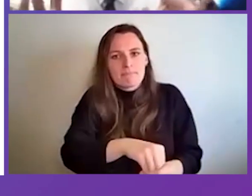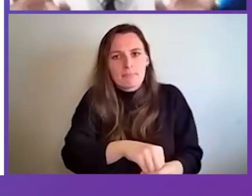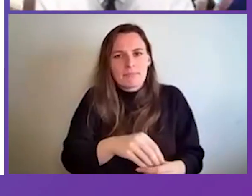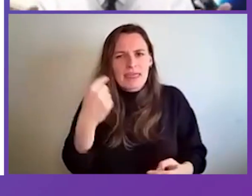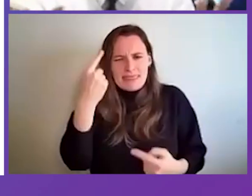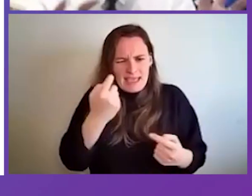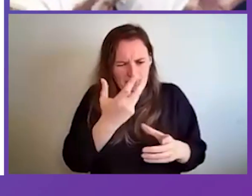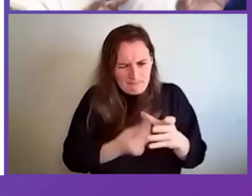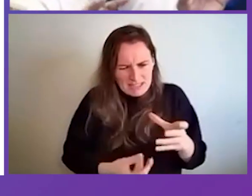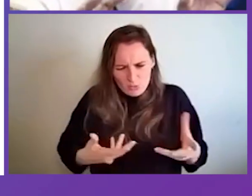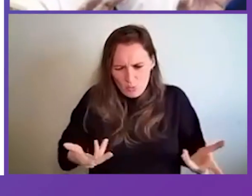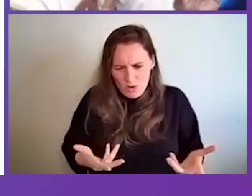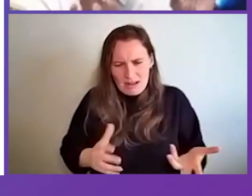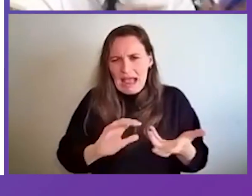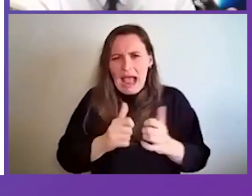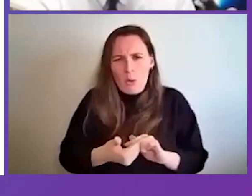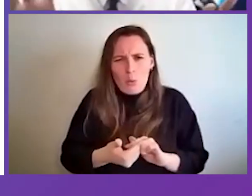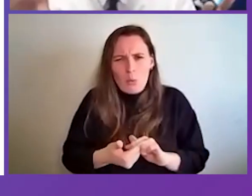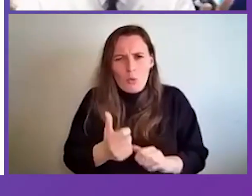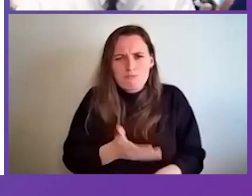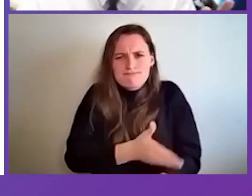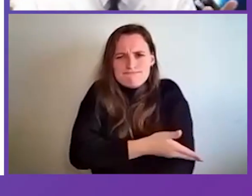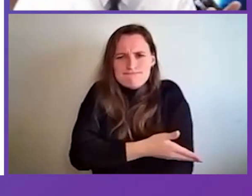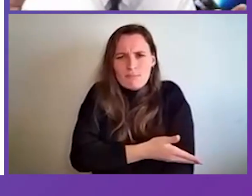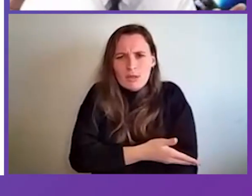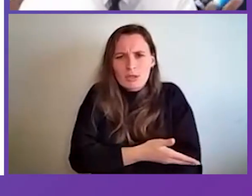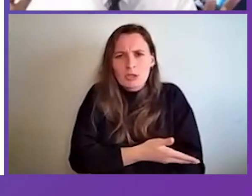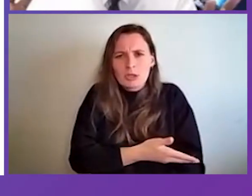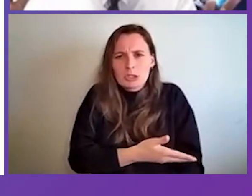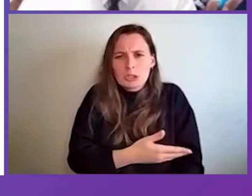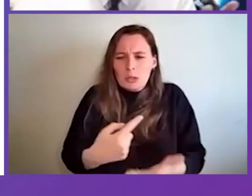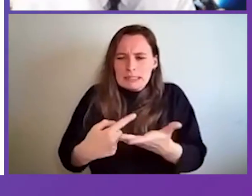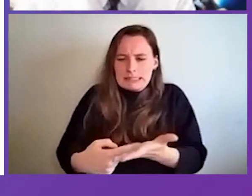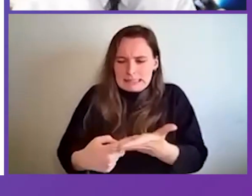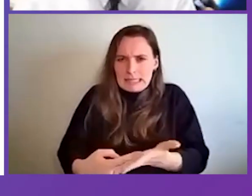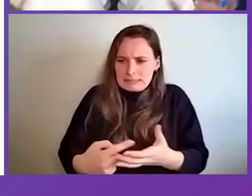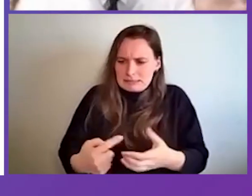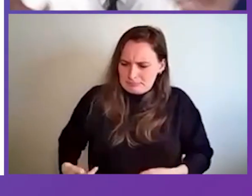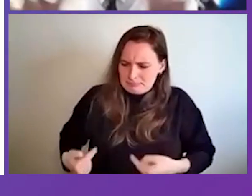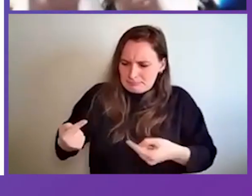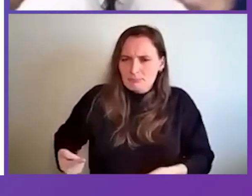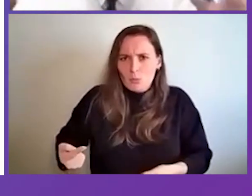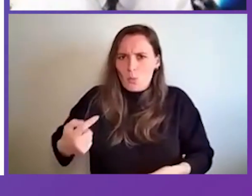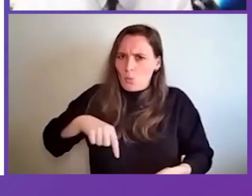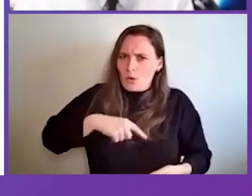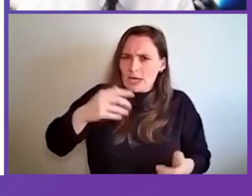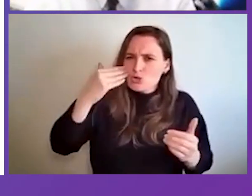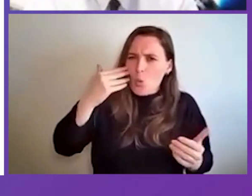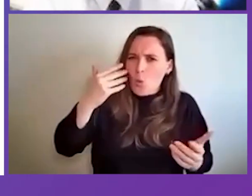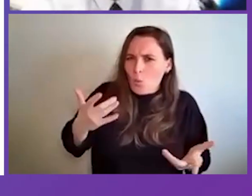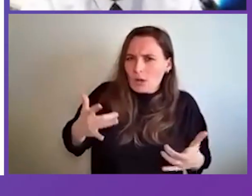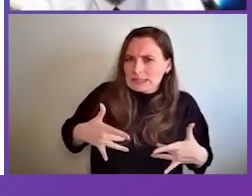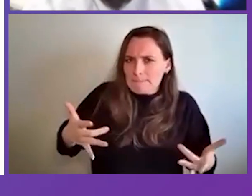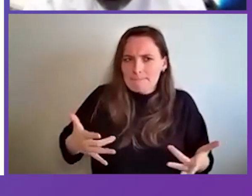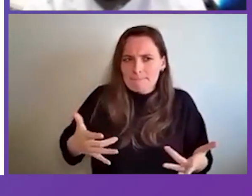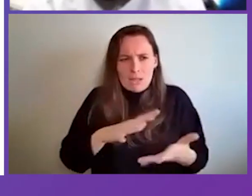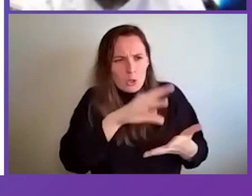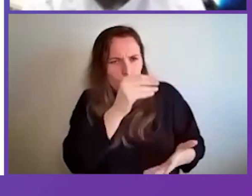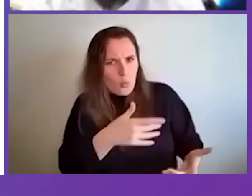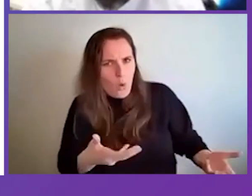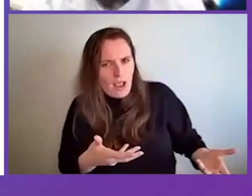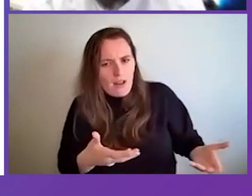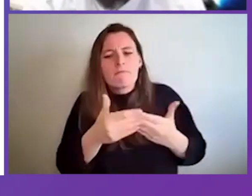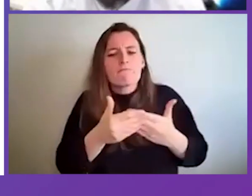terms of what we know, what we've learned, where the gaps are, so that we can kind of map out where we have to go next.